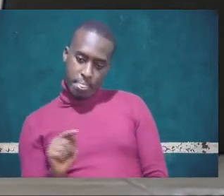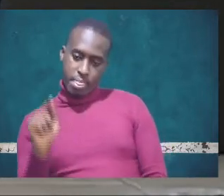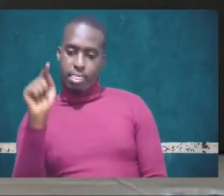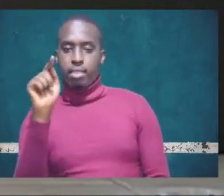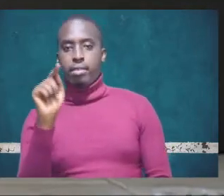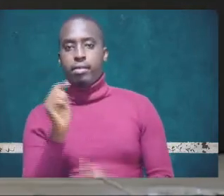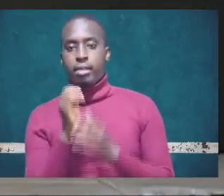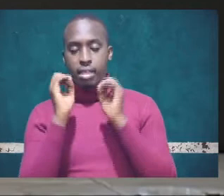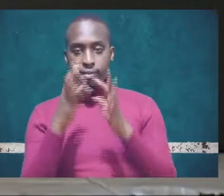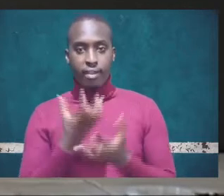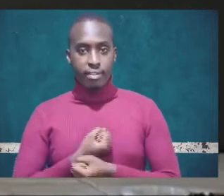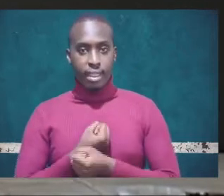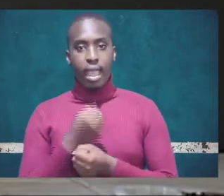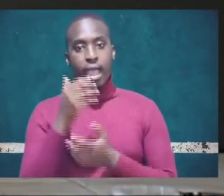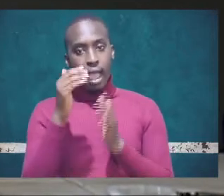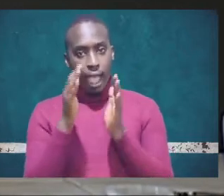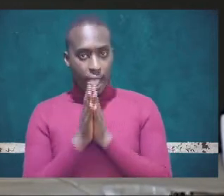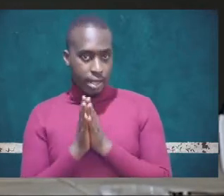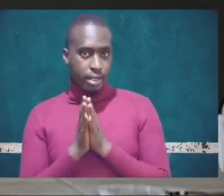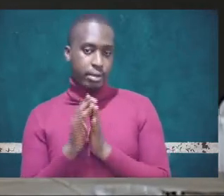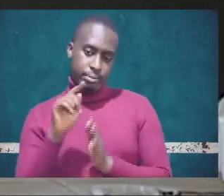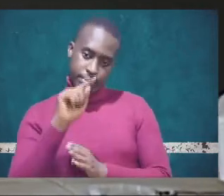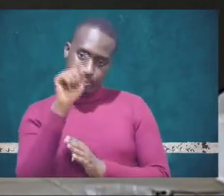Simply, if I have and,